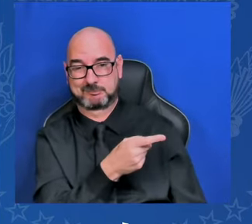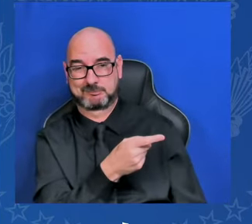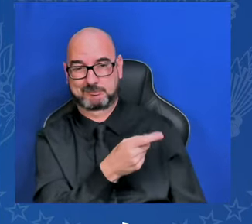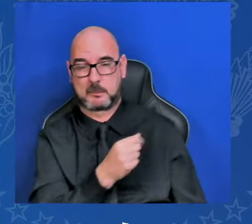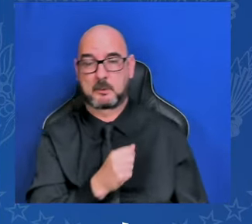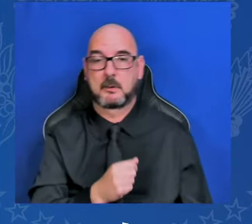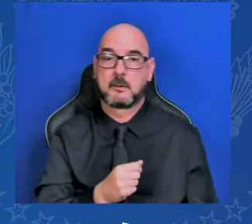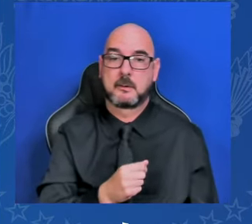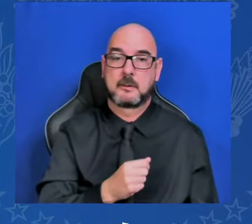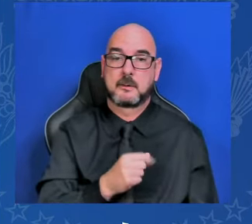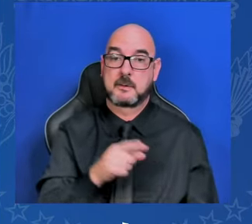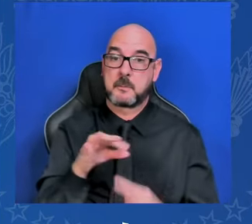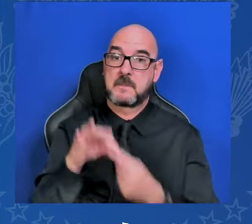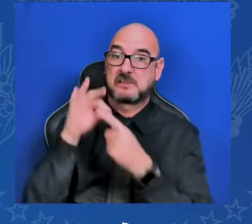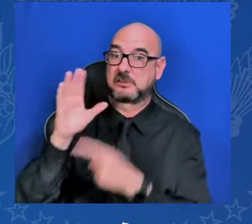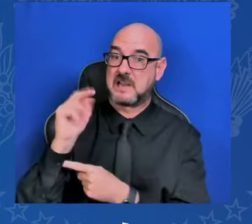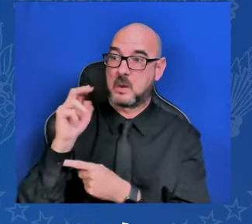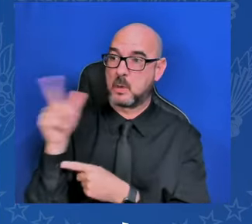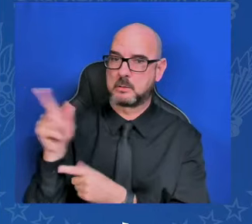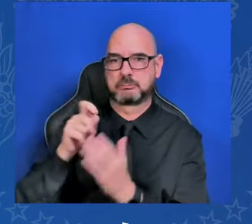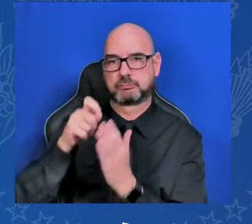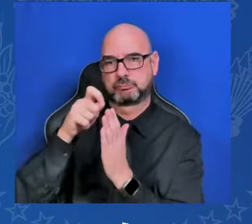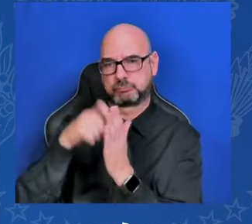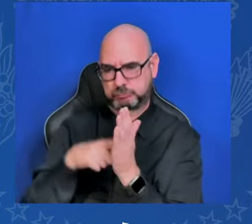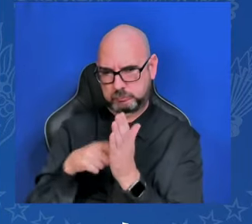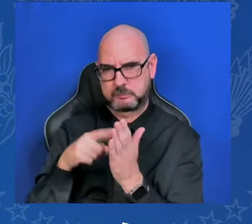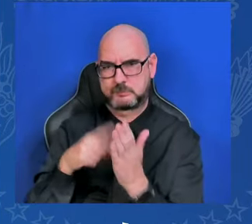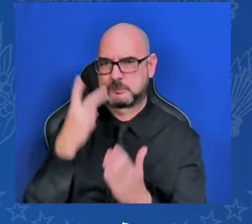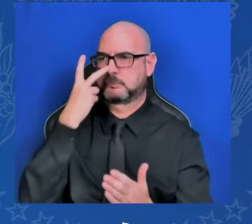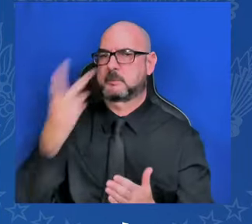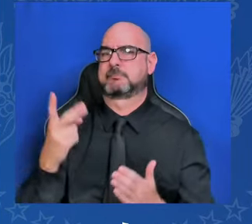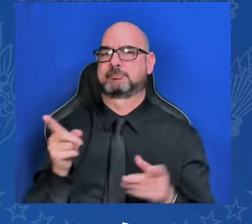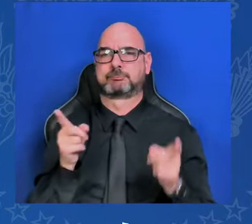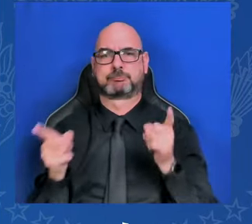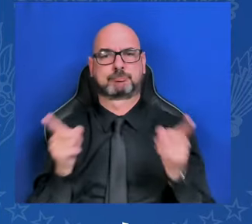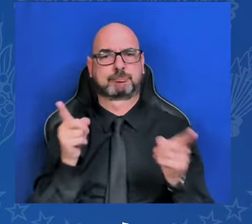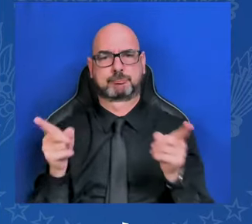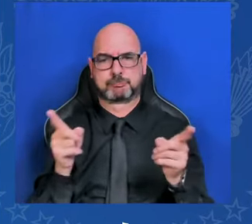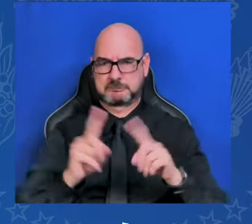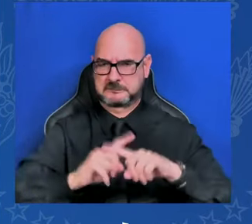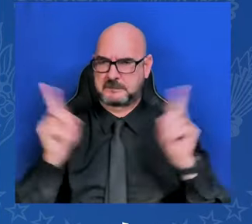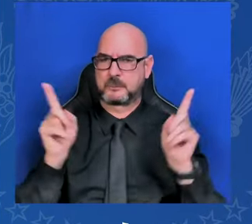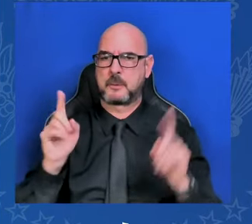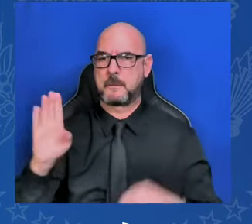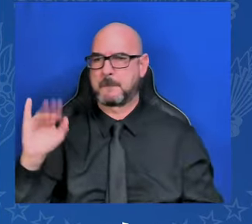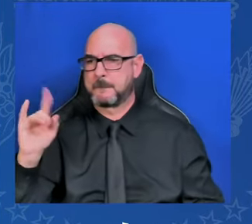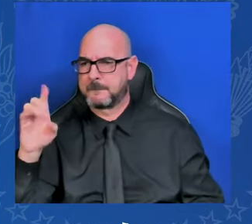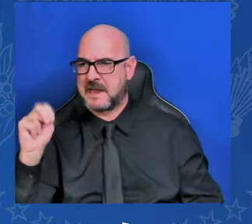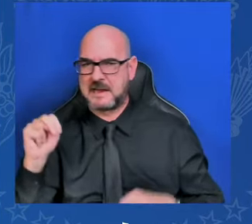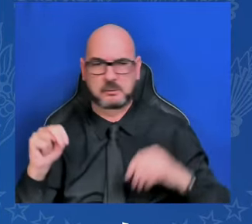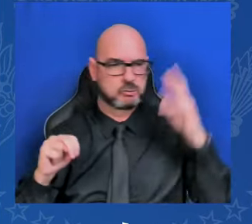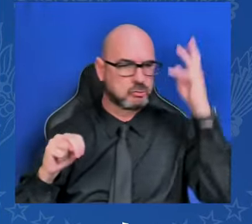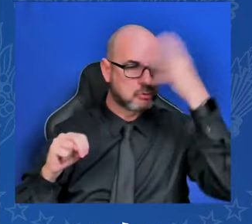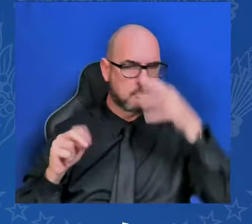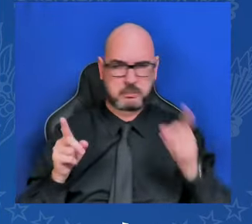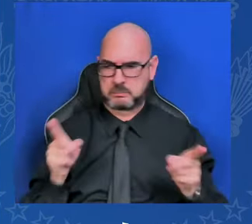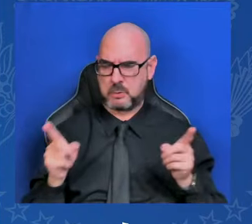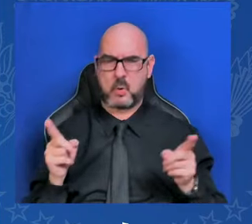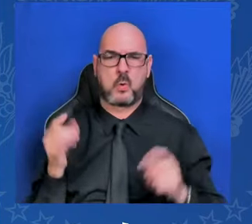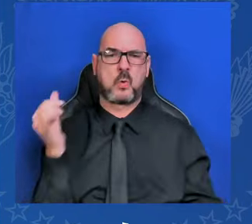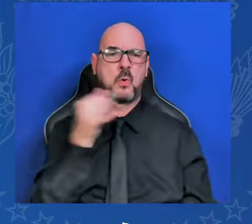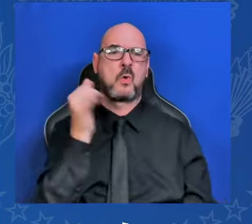material distinctions between Mr. Trump's case and Mr. Biden's are clear. And by the way, this is a Republican counsel. Most